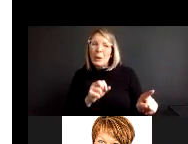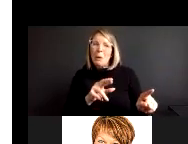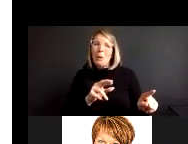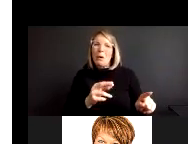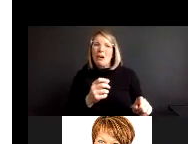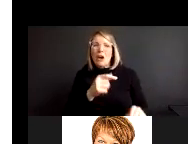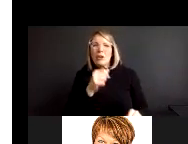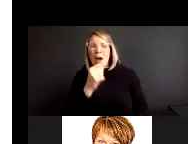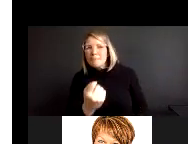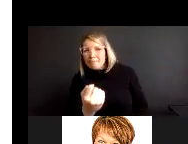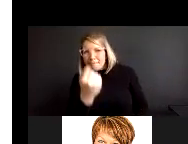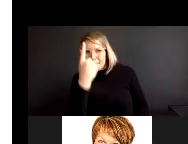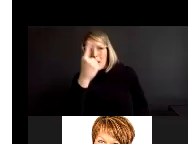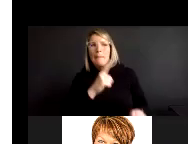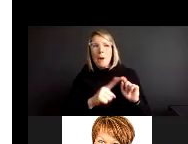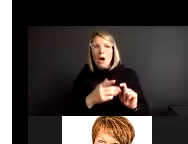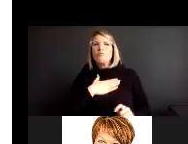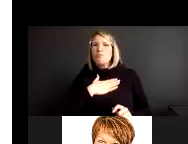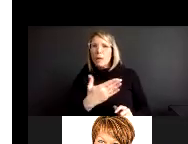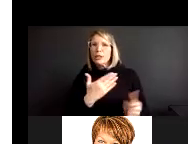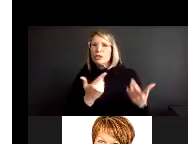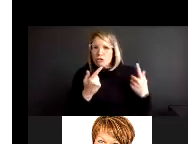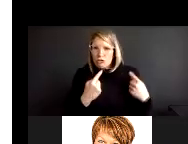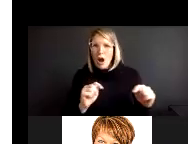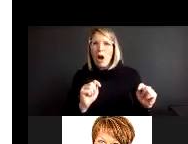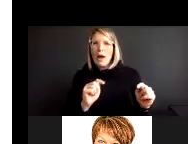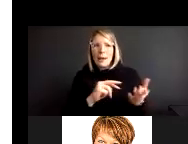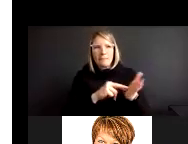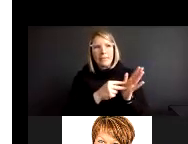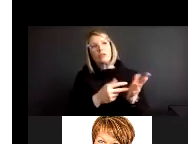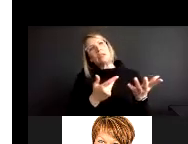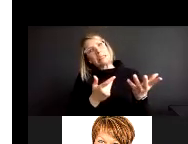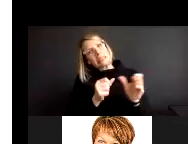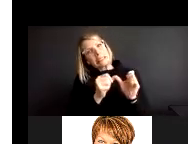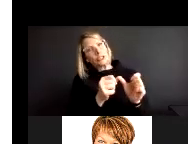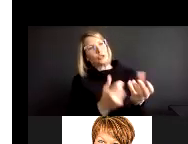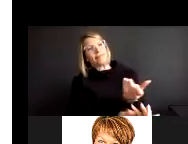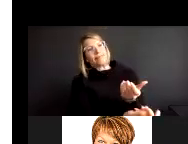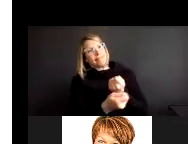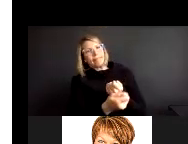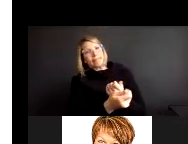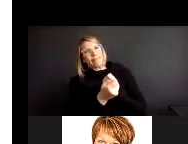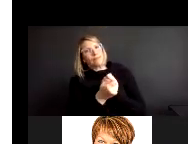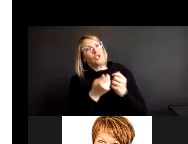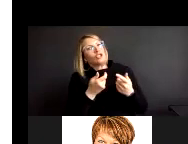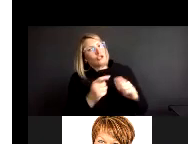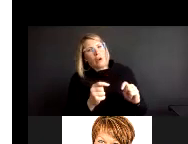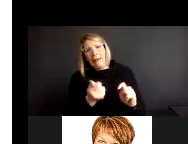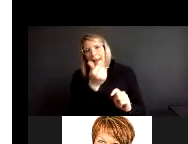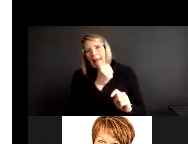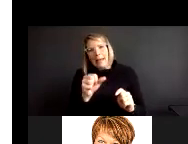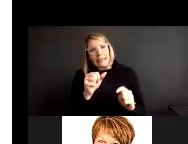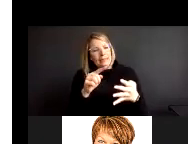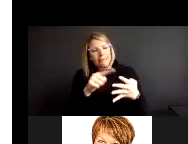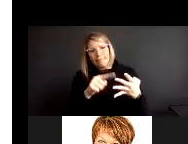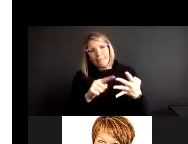still willing and able to work with you. So we're always still trying to involve the adult to the fullest extent possible. Sorry, Steve,